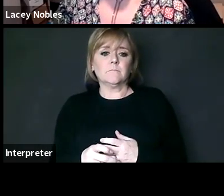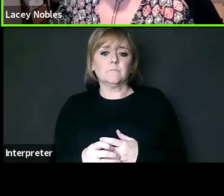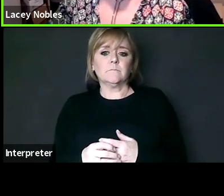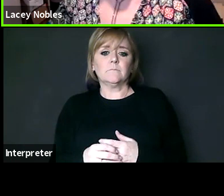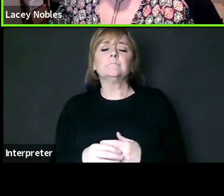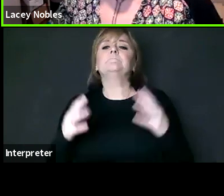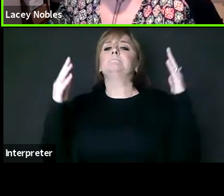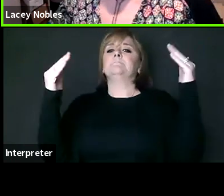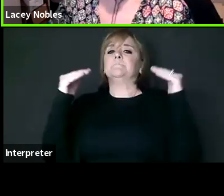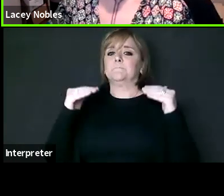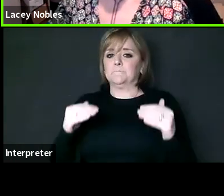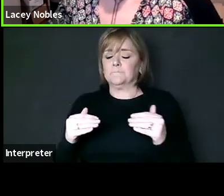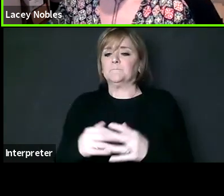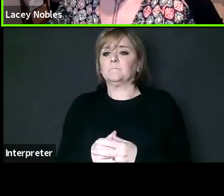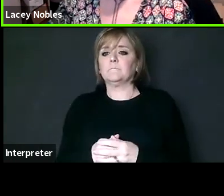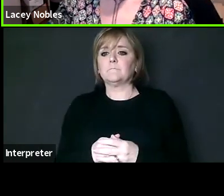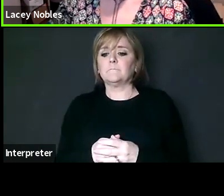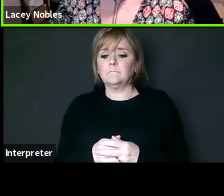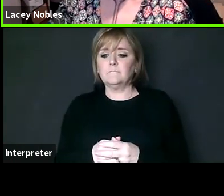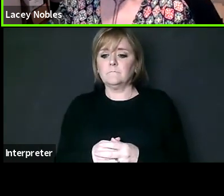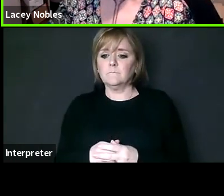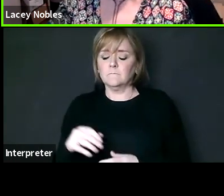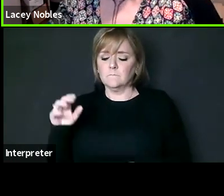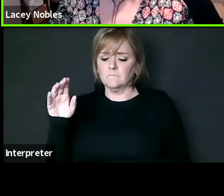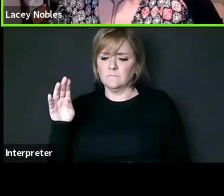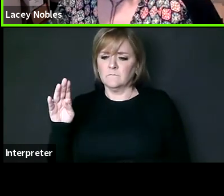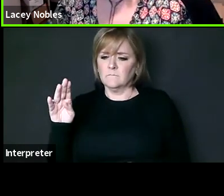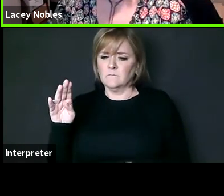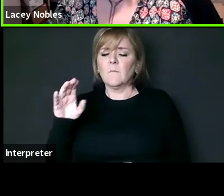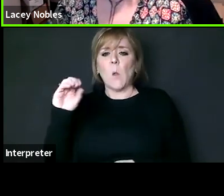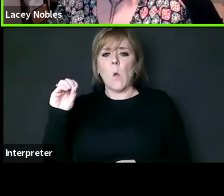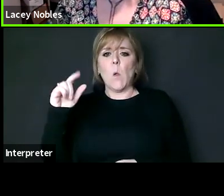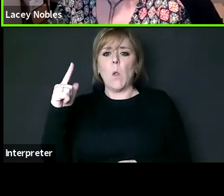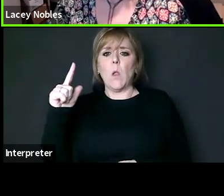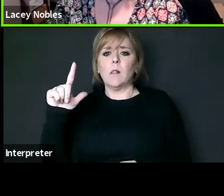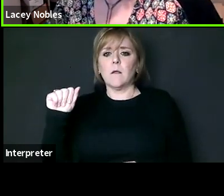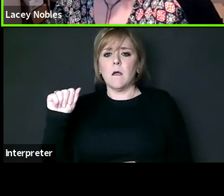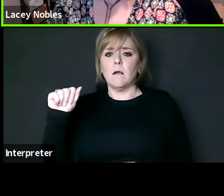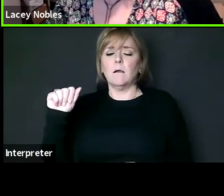Okay, our next question is Olga Aguero.